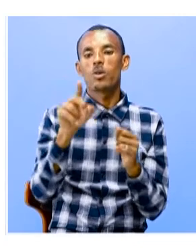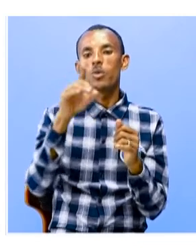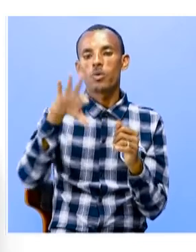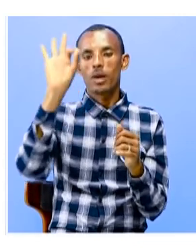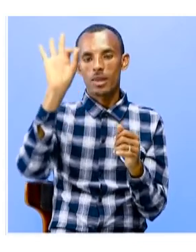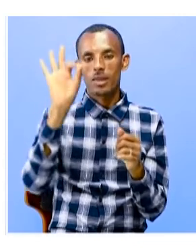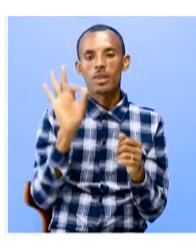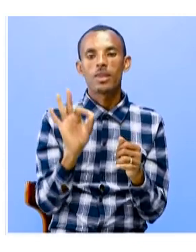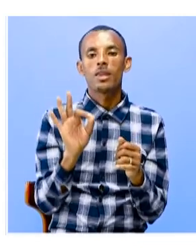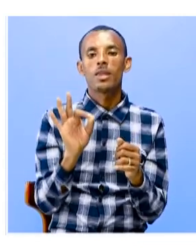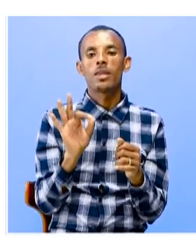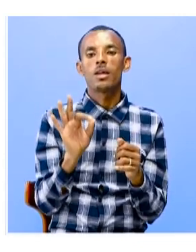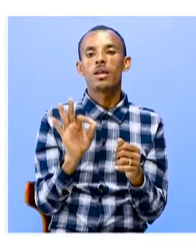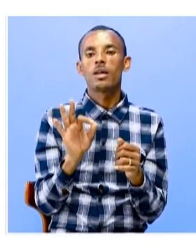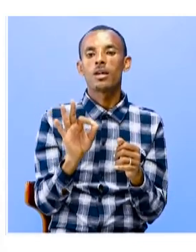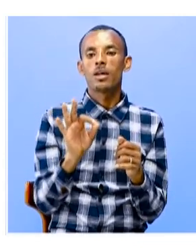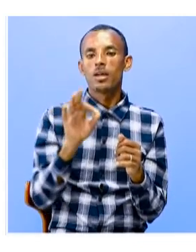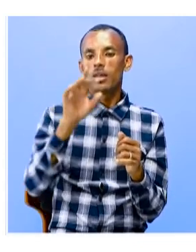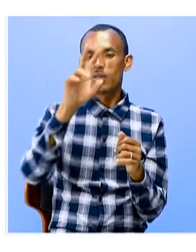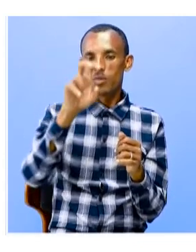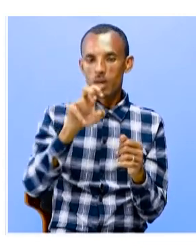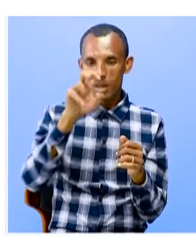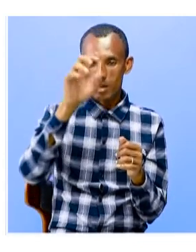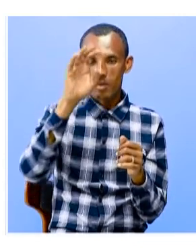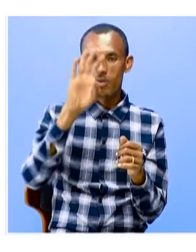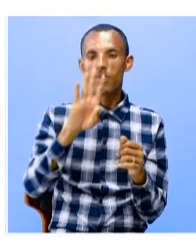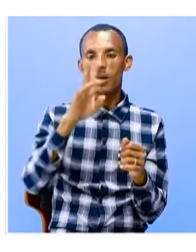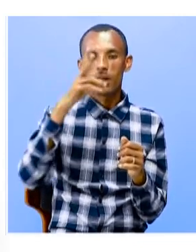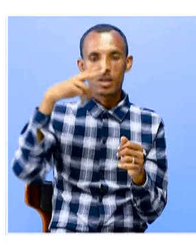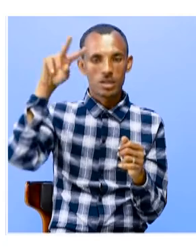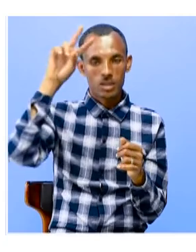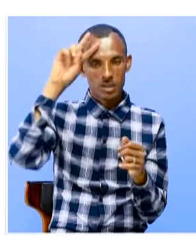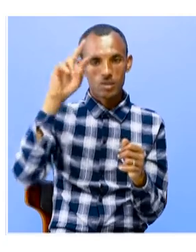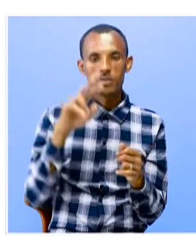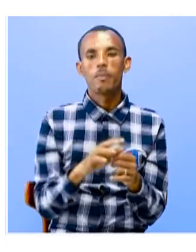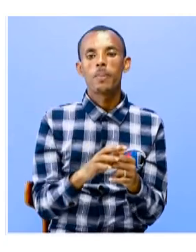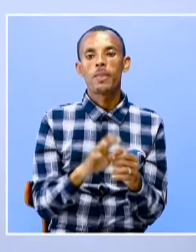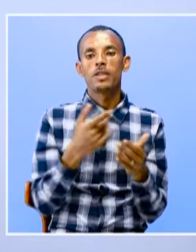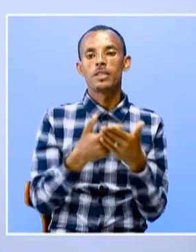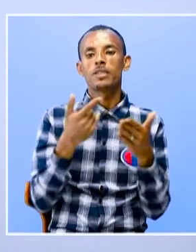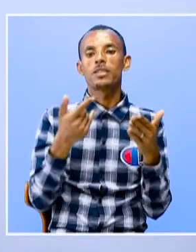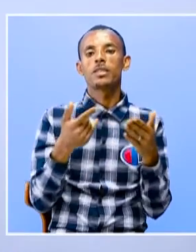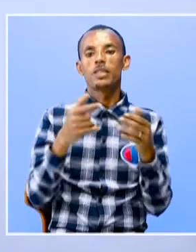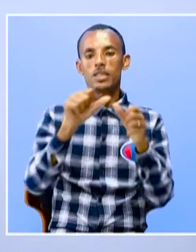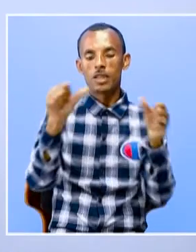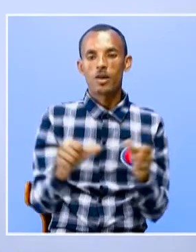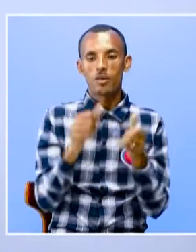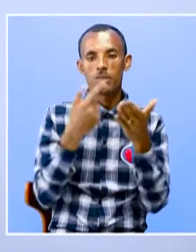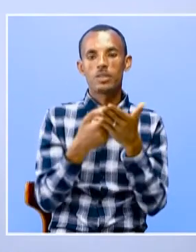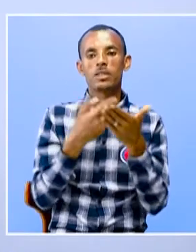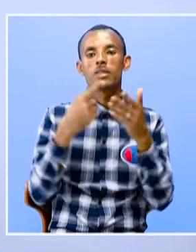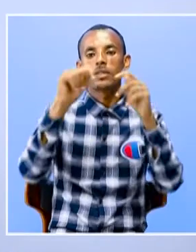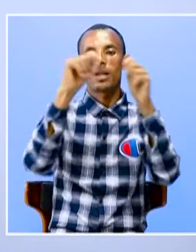have this 24 square meter will be the area of this triangle.